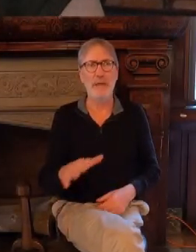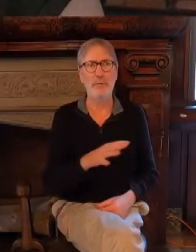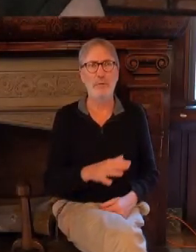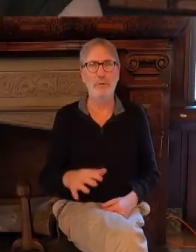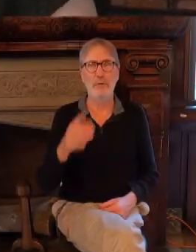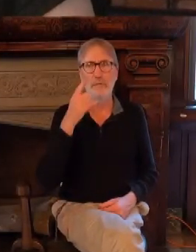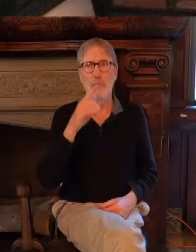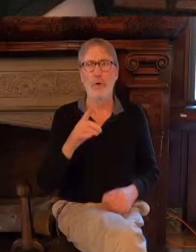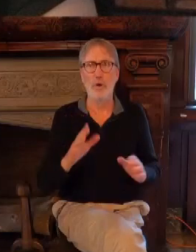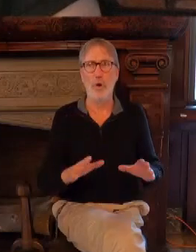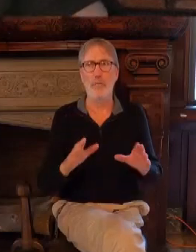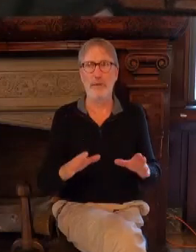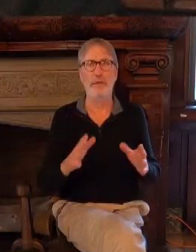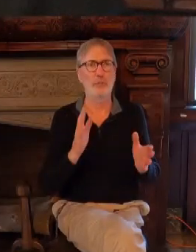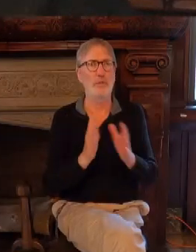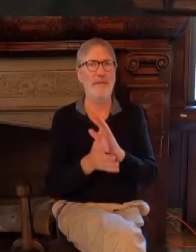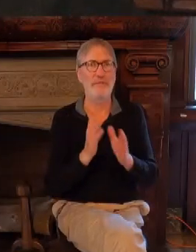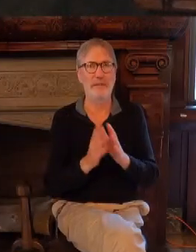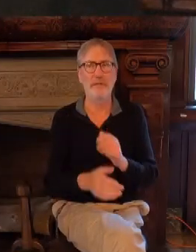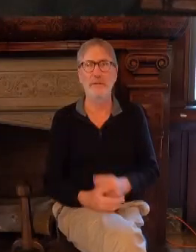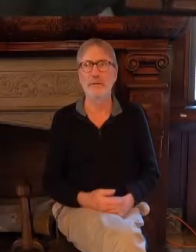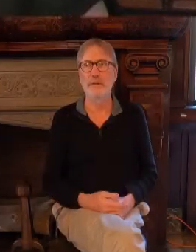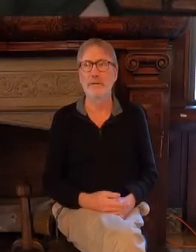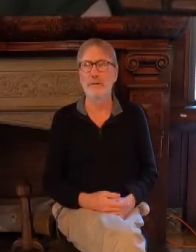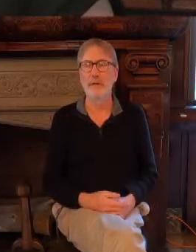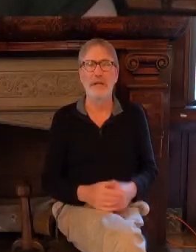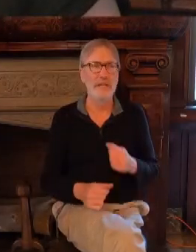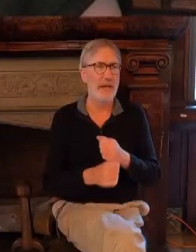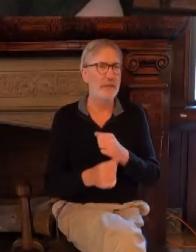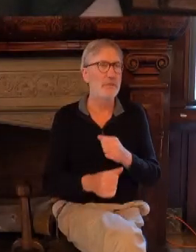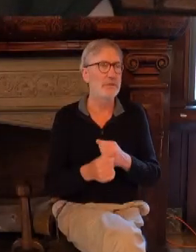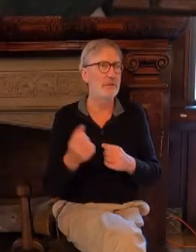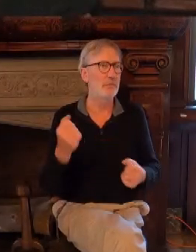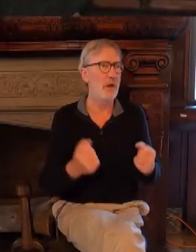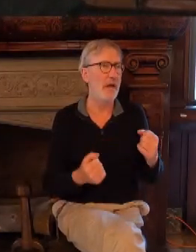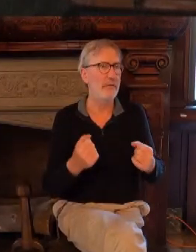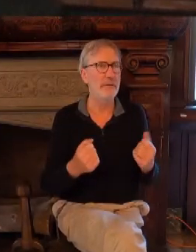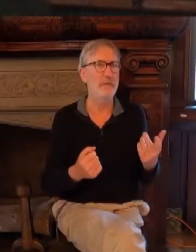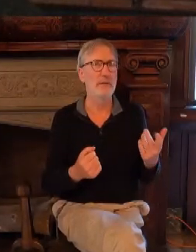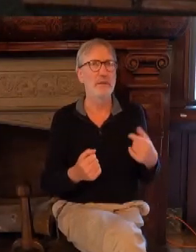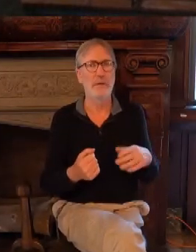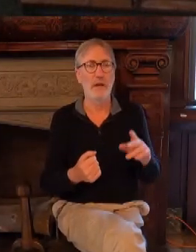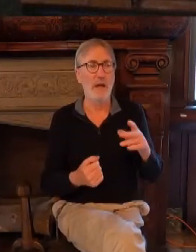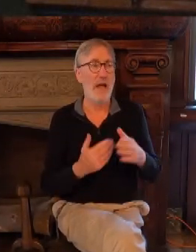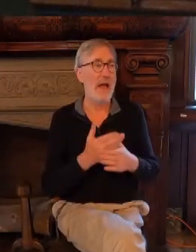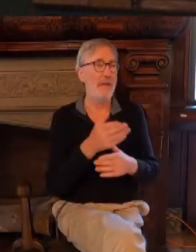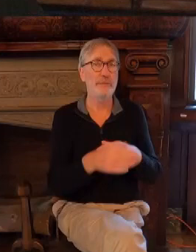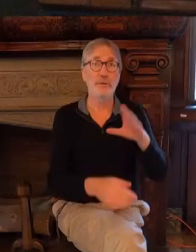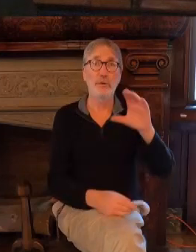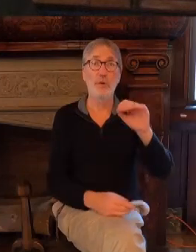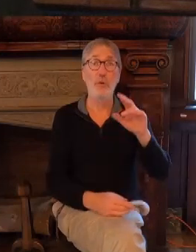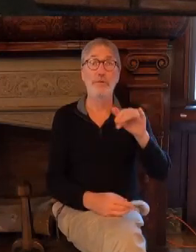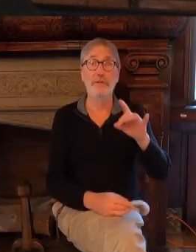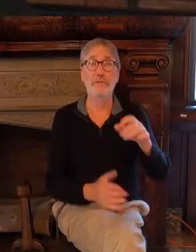traffic calming measures. Dangerous driving, unfortunately, post-COVID has rapidly increased in all